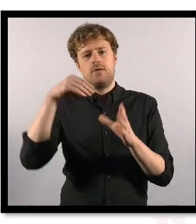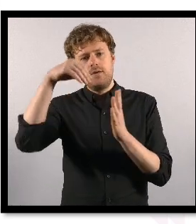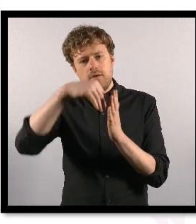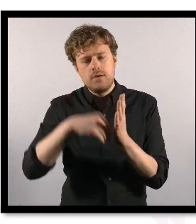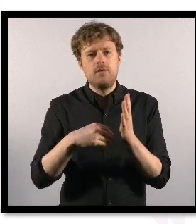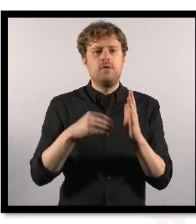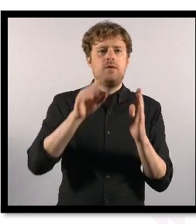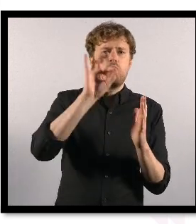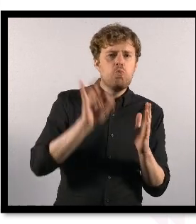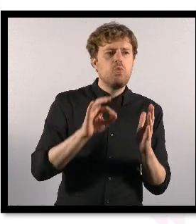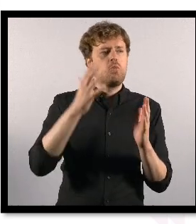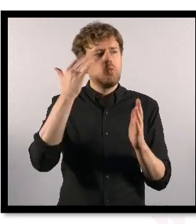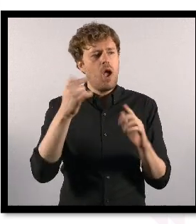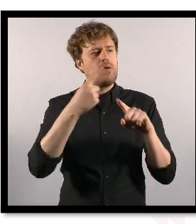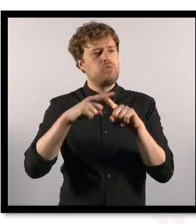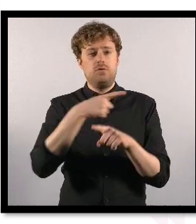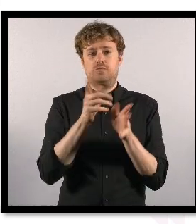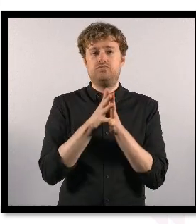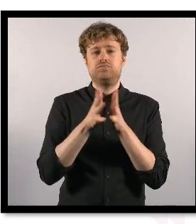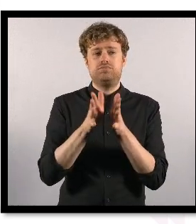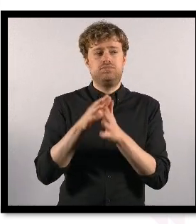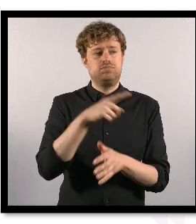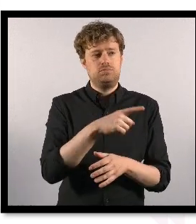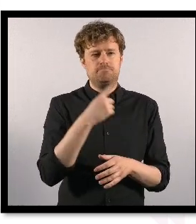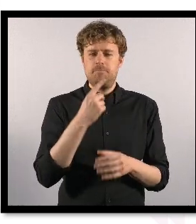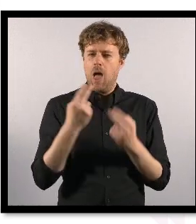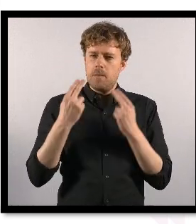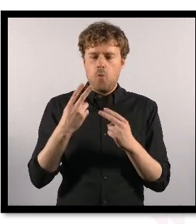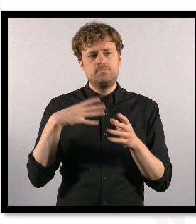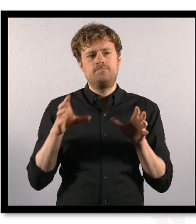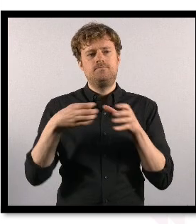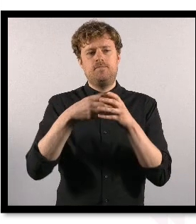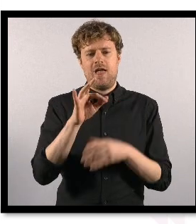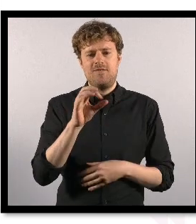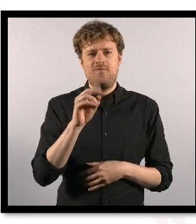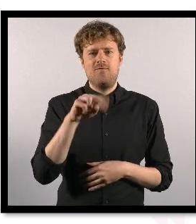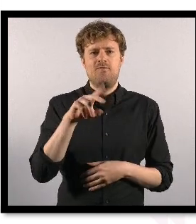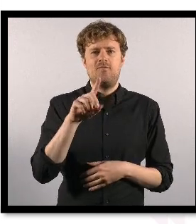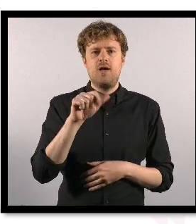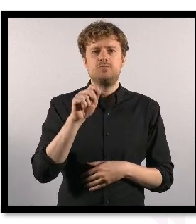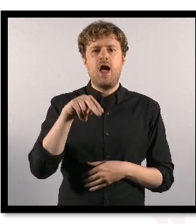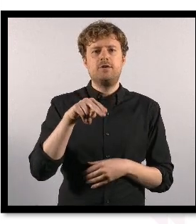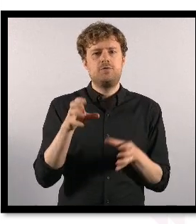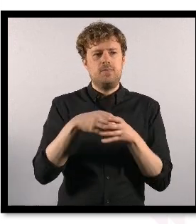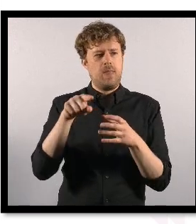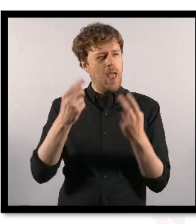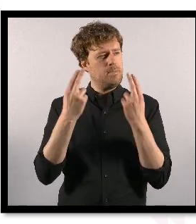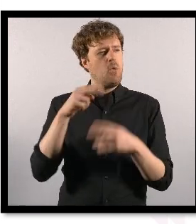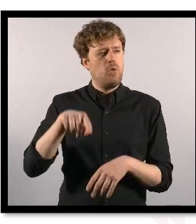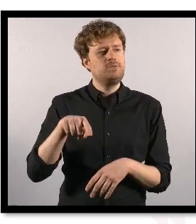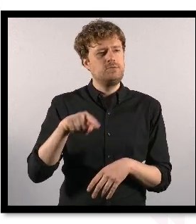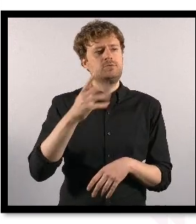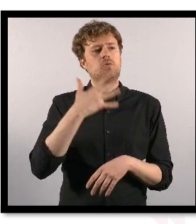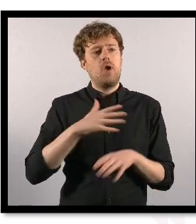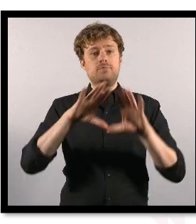cloud native computing. And that it would really be about not just a few big players, but it'd be the whole industry. And this foundation